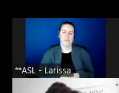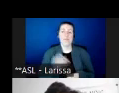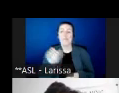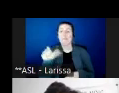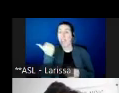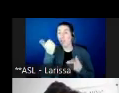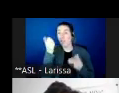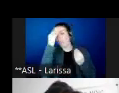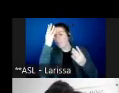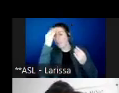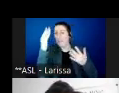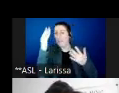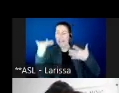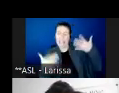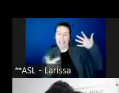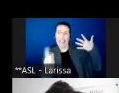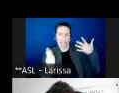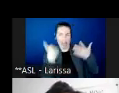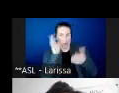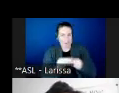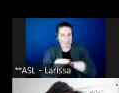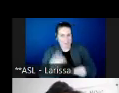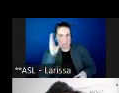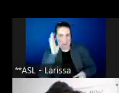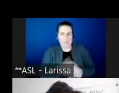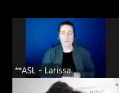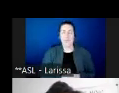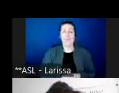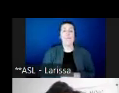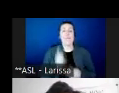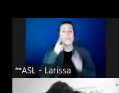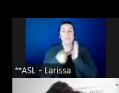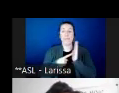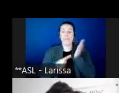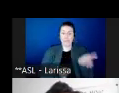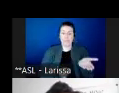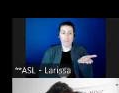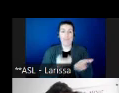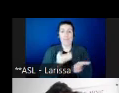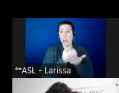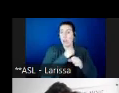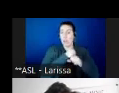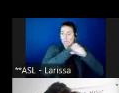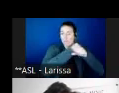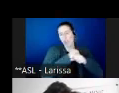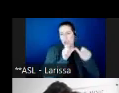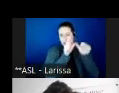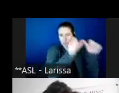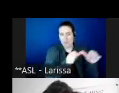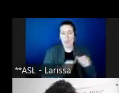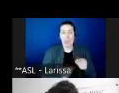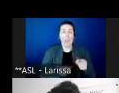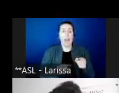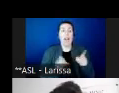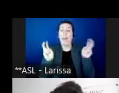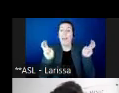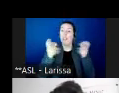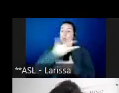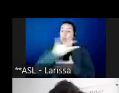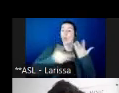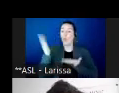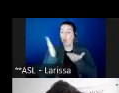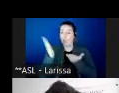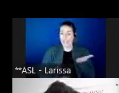the conversation with Michelle. So for economic security, the first piece is going to be social services,